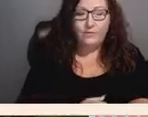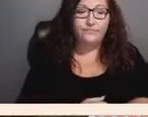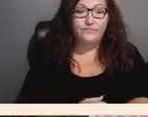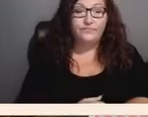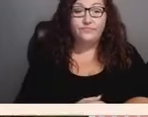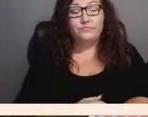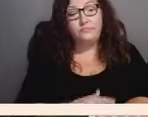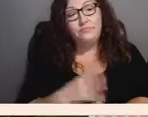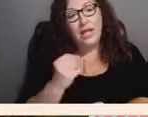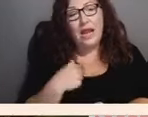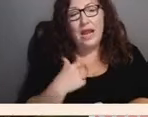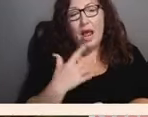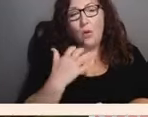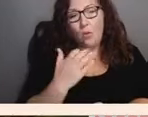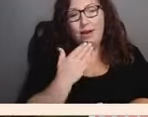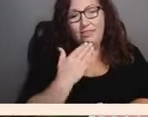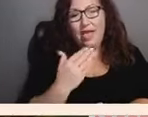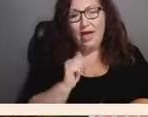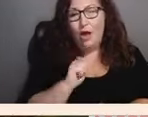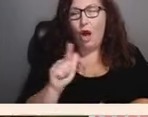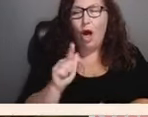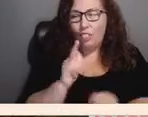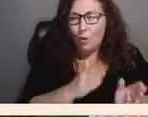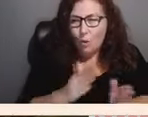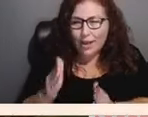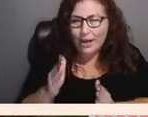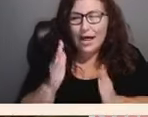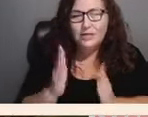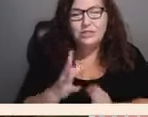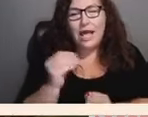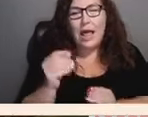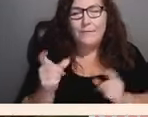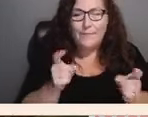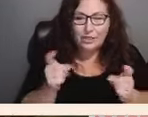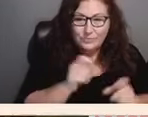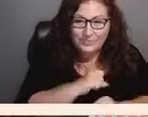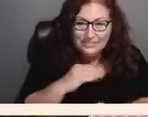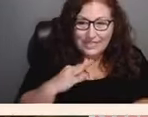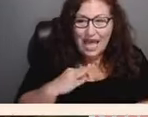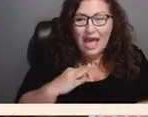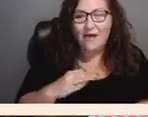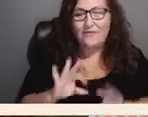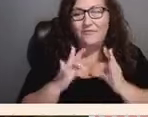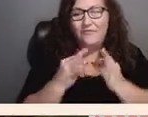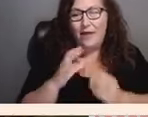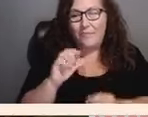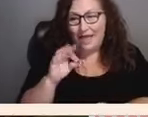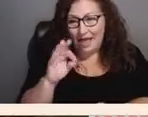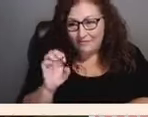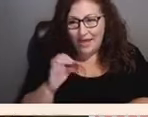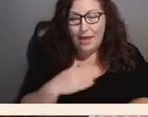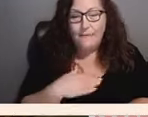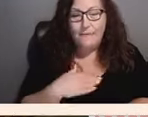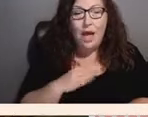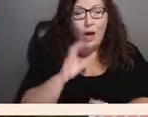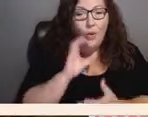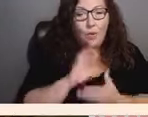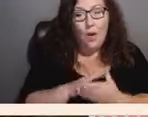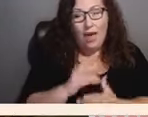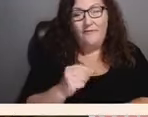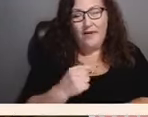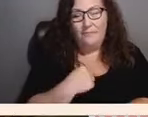all the organizers and management staff of Family Cafe. My wife and I, we usually do this workshop